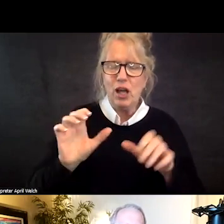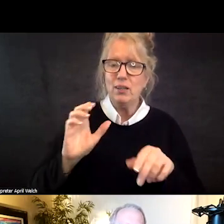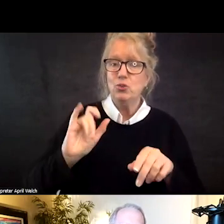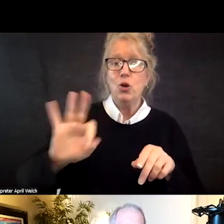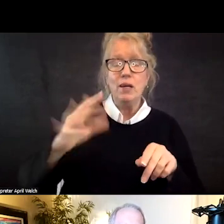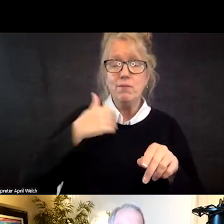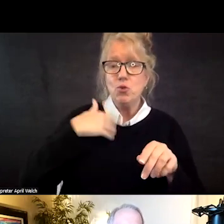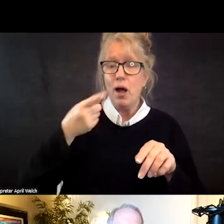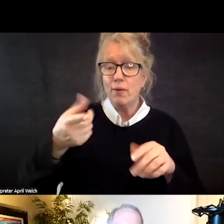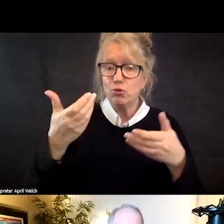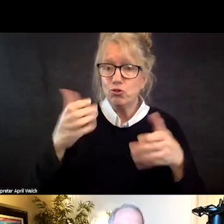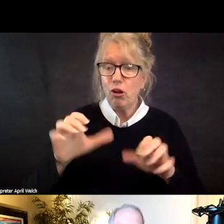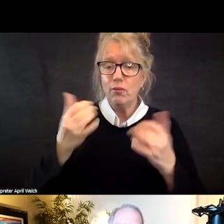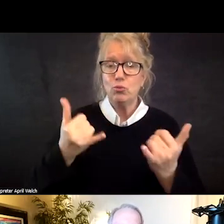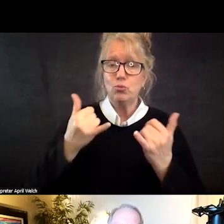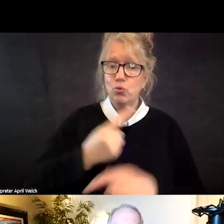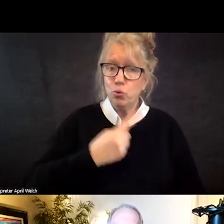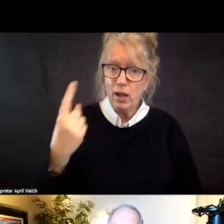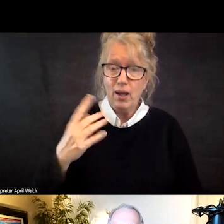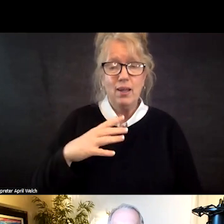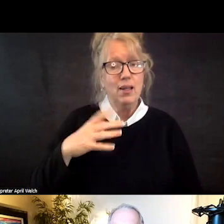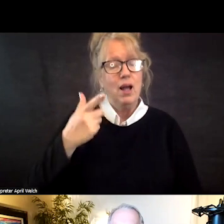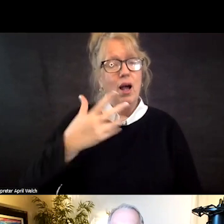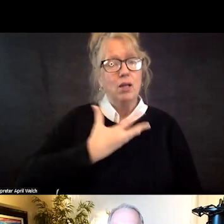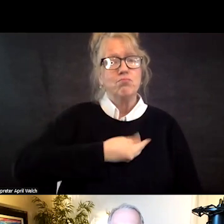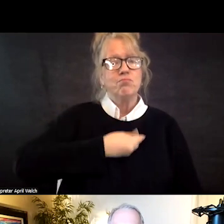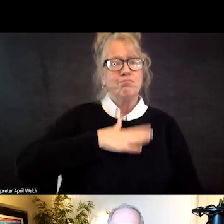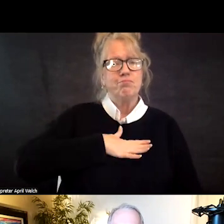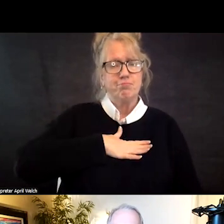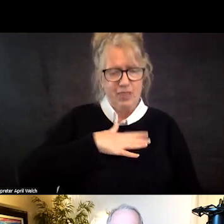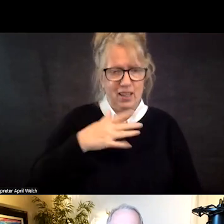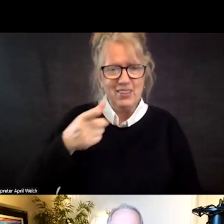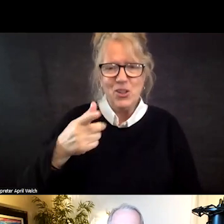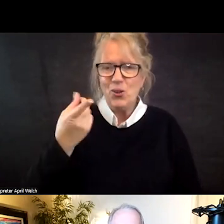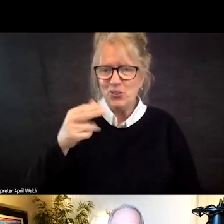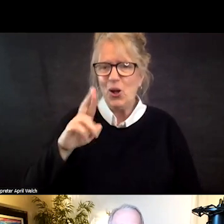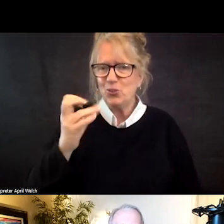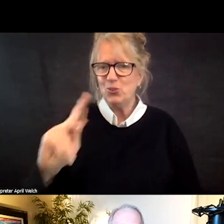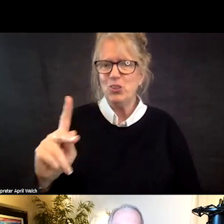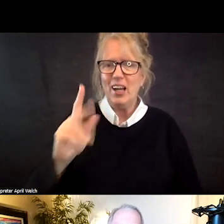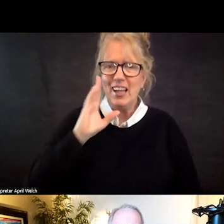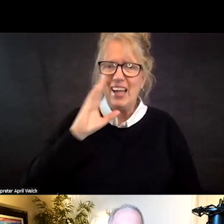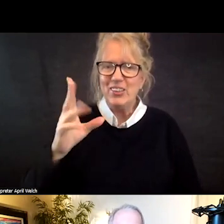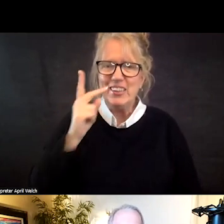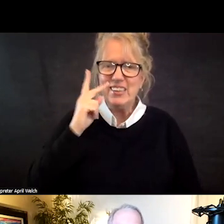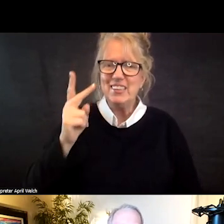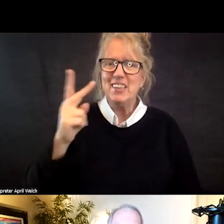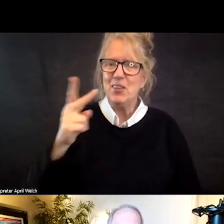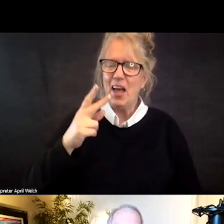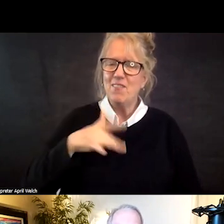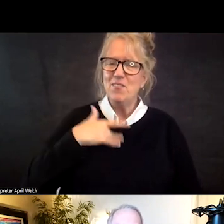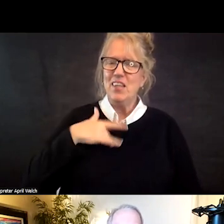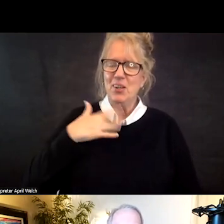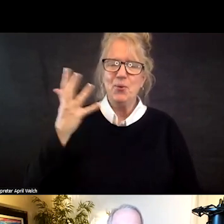chance today, it's really heartfelt. And Dr. Chuck, I could see that getting up all in your feels. So, but